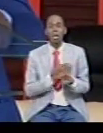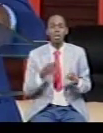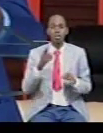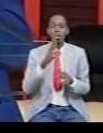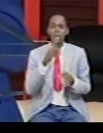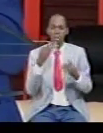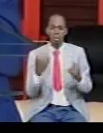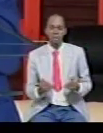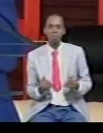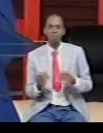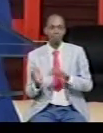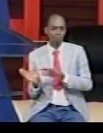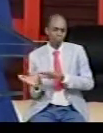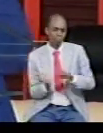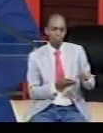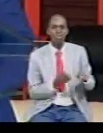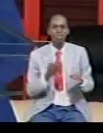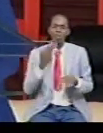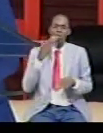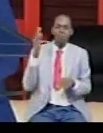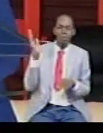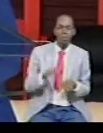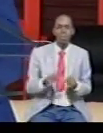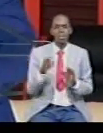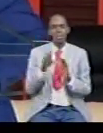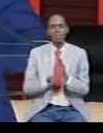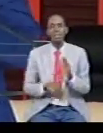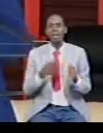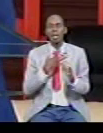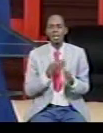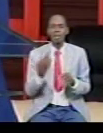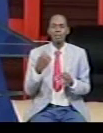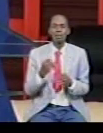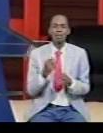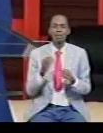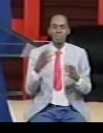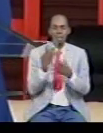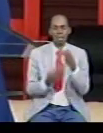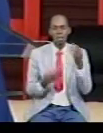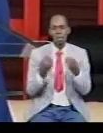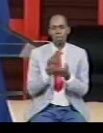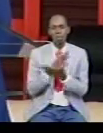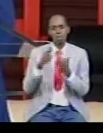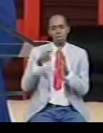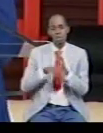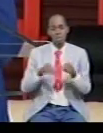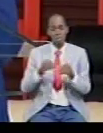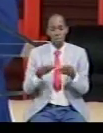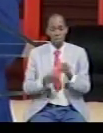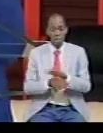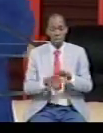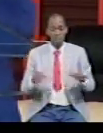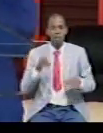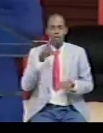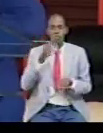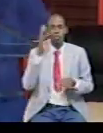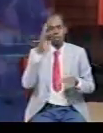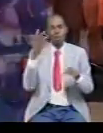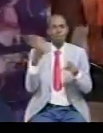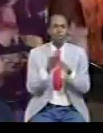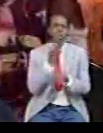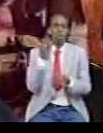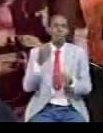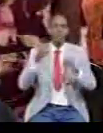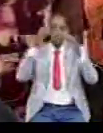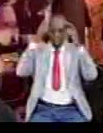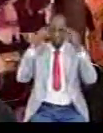entrenched wickedness and godlessness in the land. You will win the crown. From today, you are more